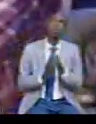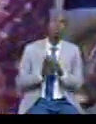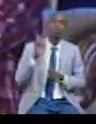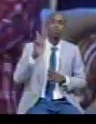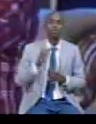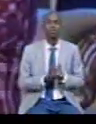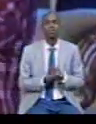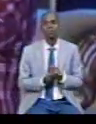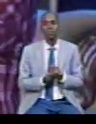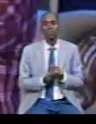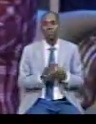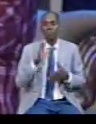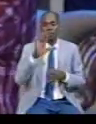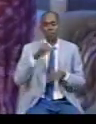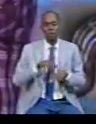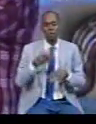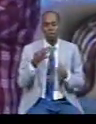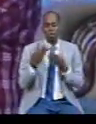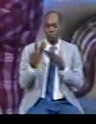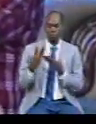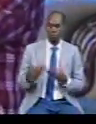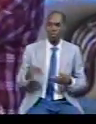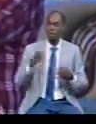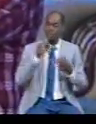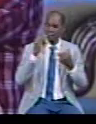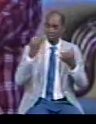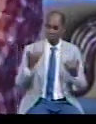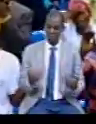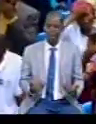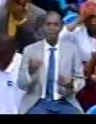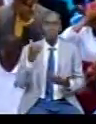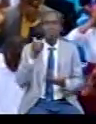Of solution has now come. Amen.